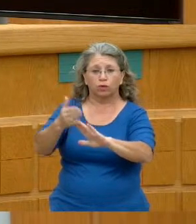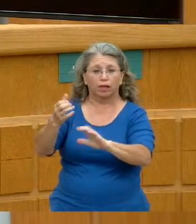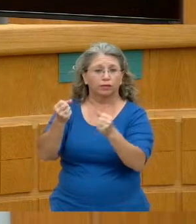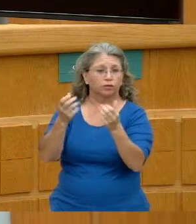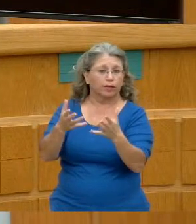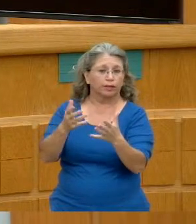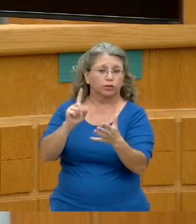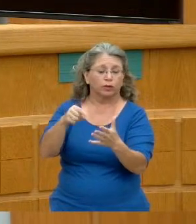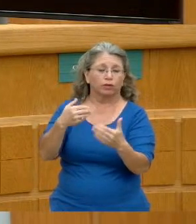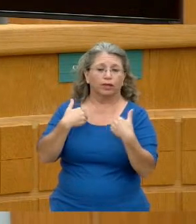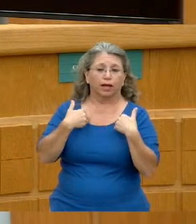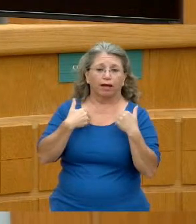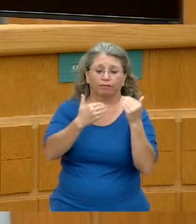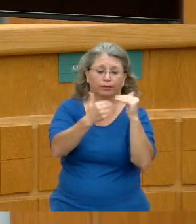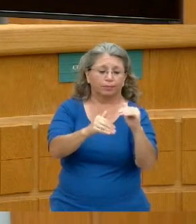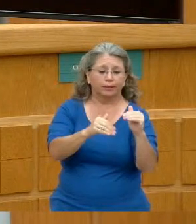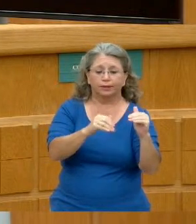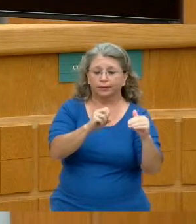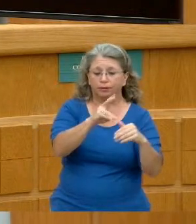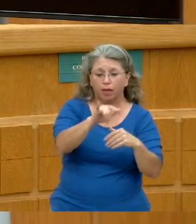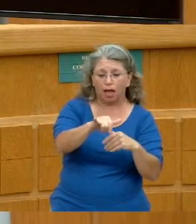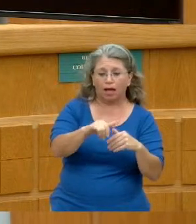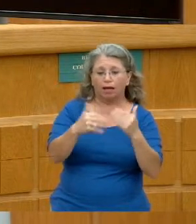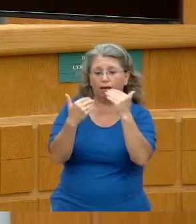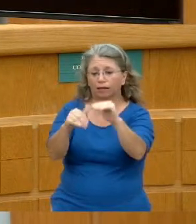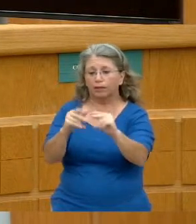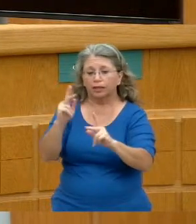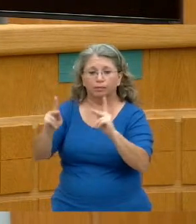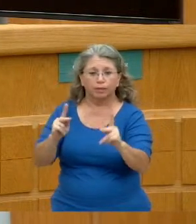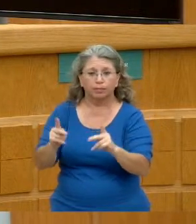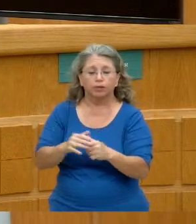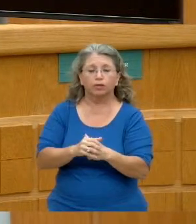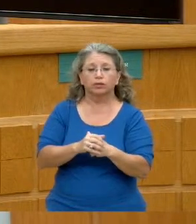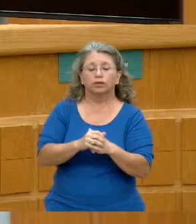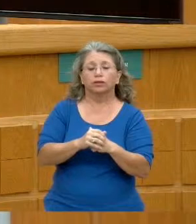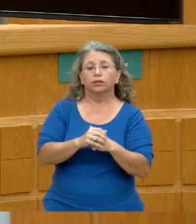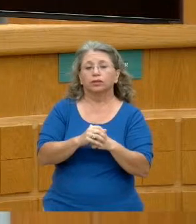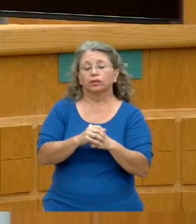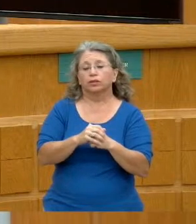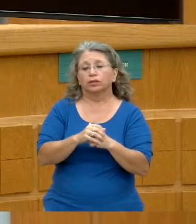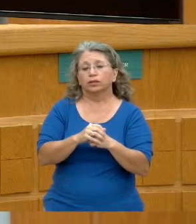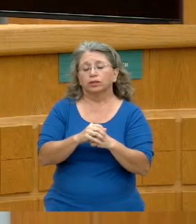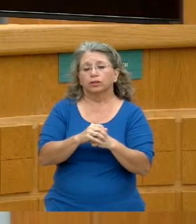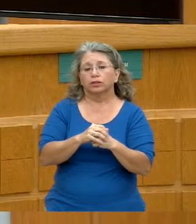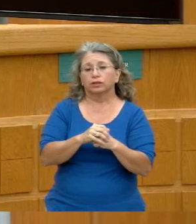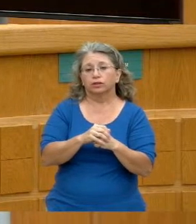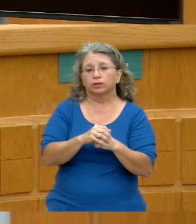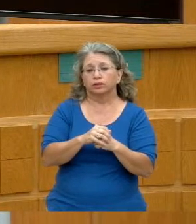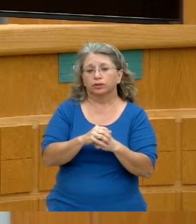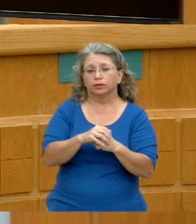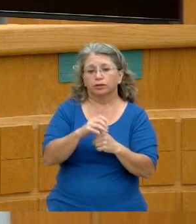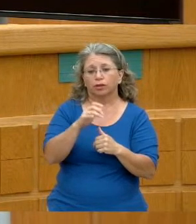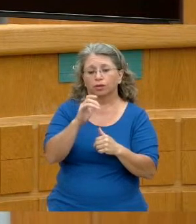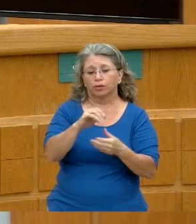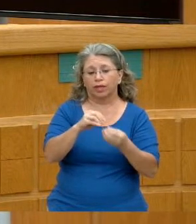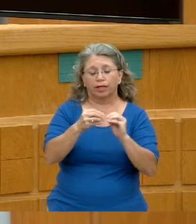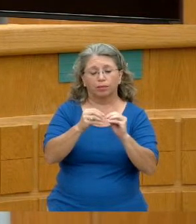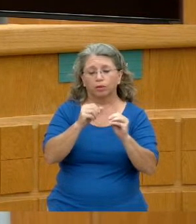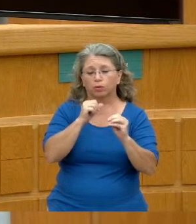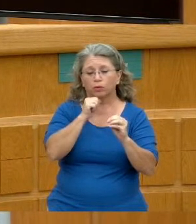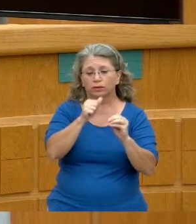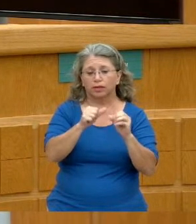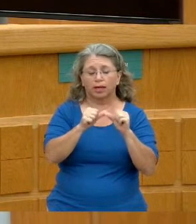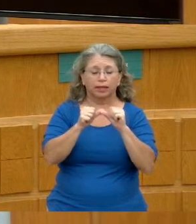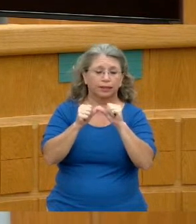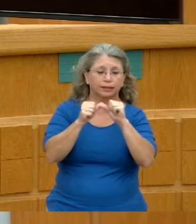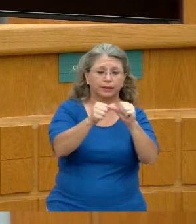people. So eventually that number is going to kind of taper off. It's not going to continue to grow because we can only test